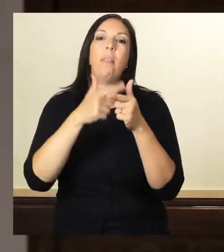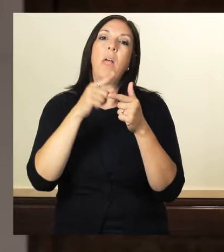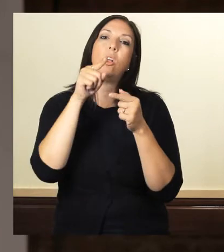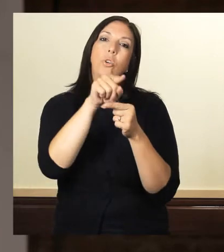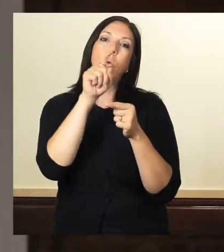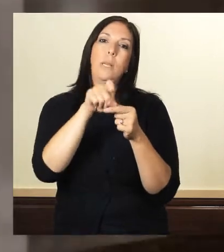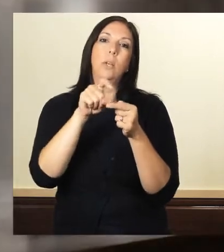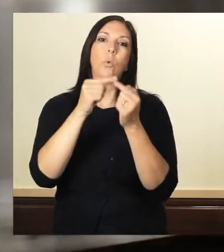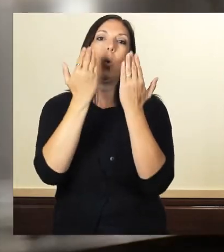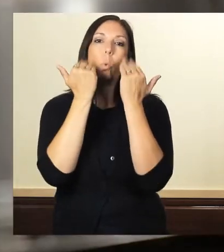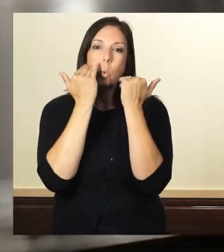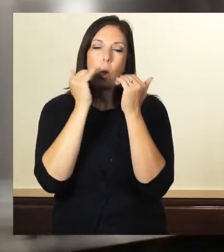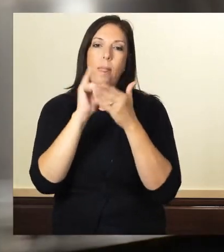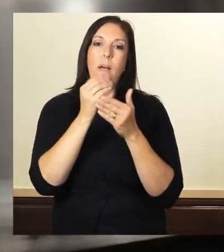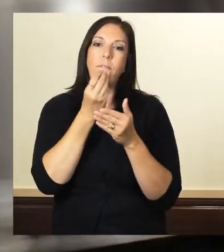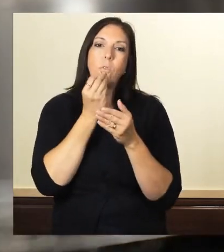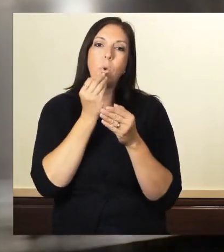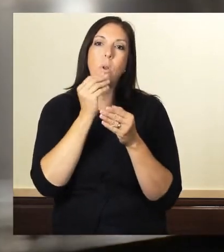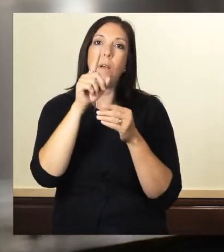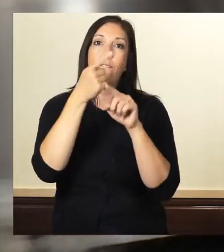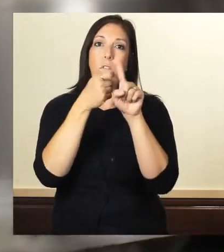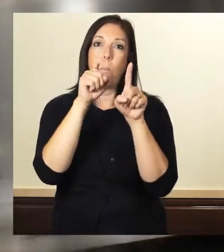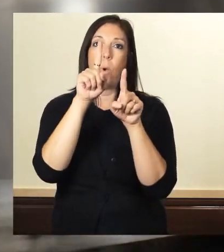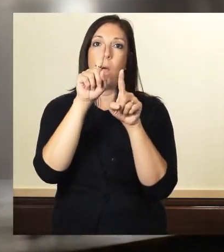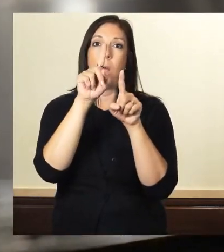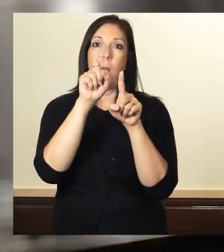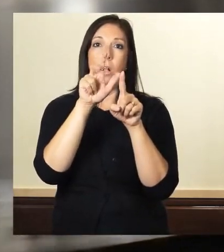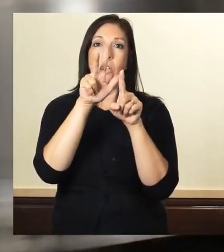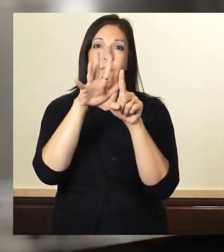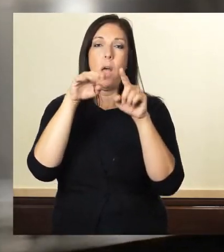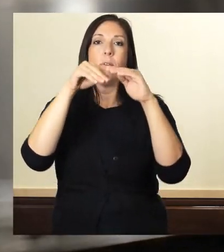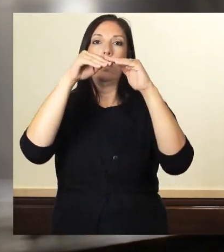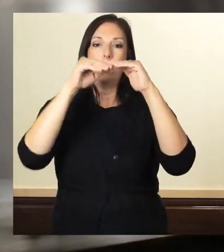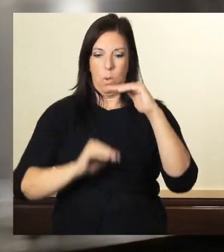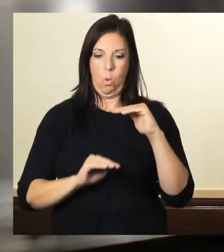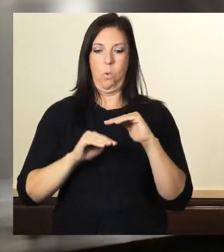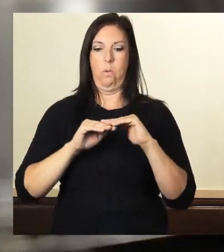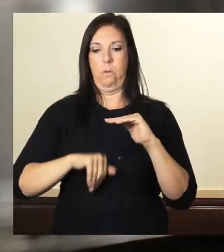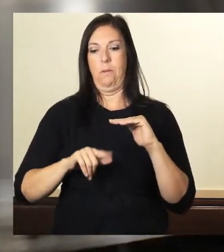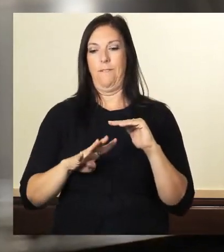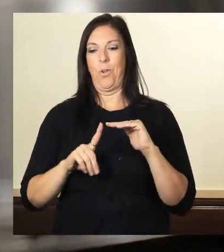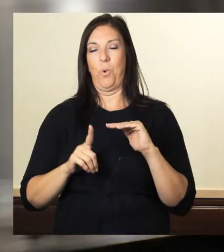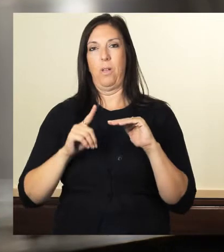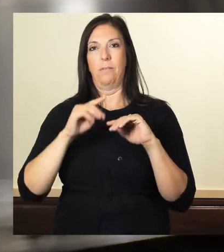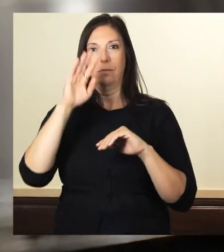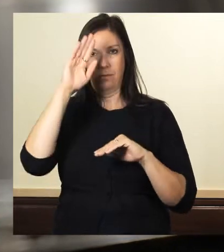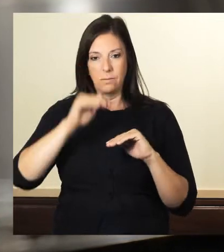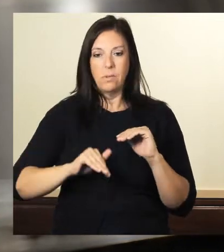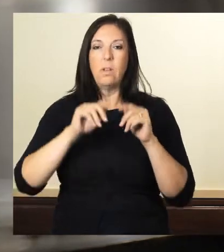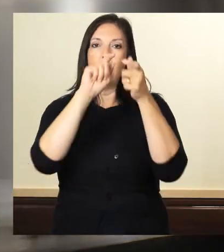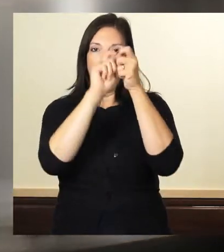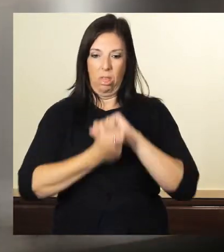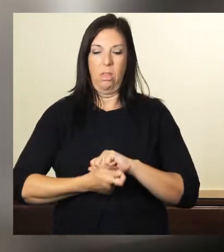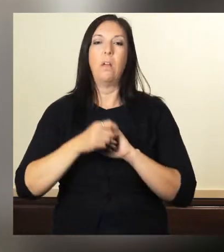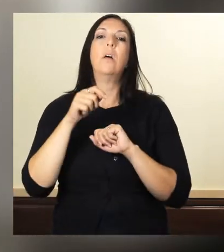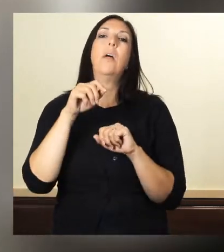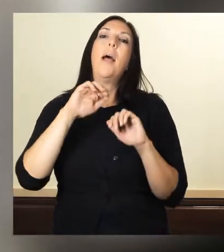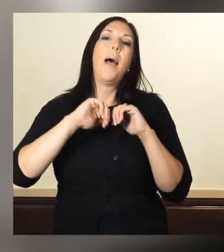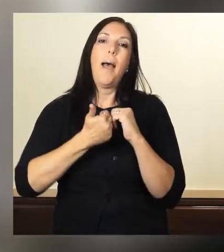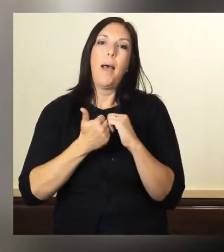below 41. The key to cooling food safely is in 2 phases. First, get the food